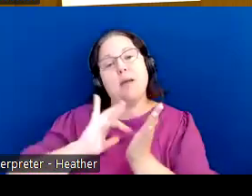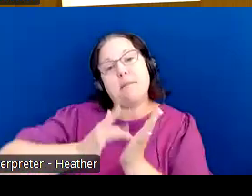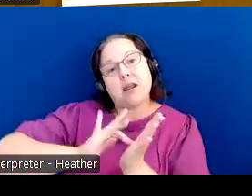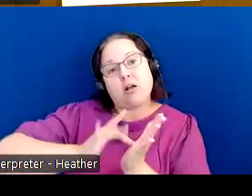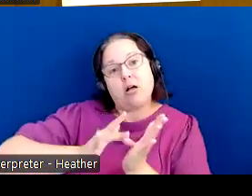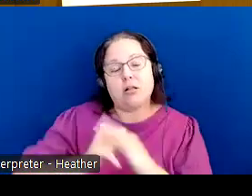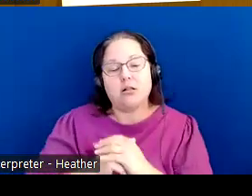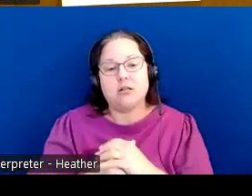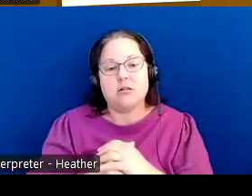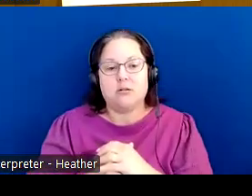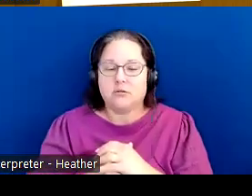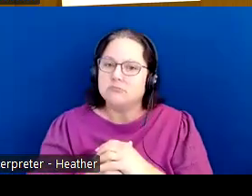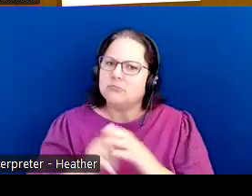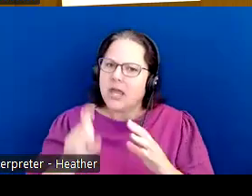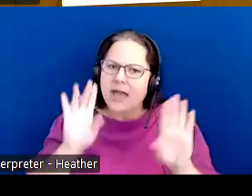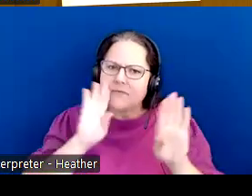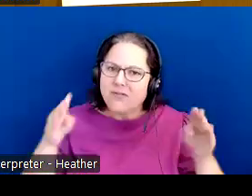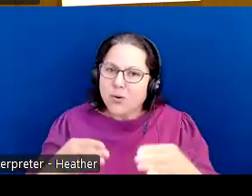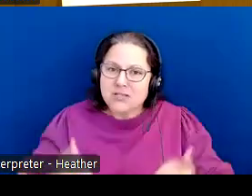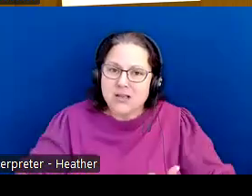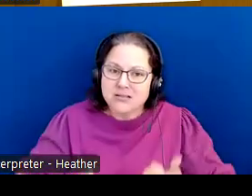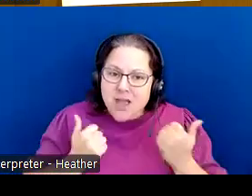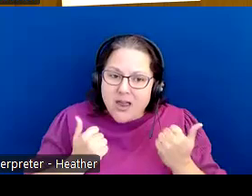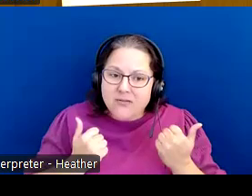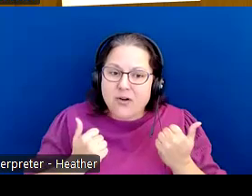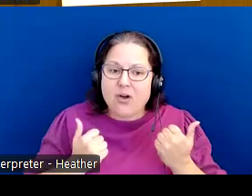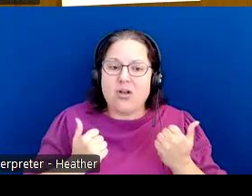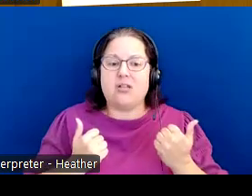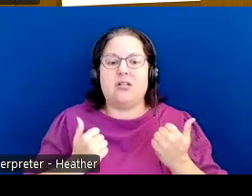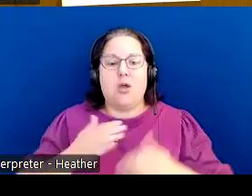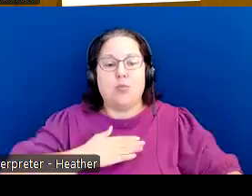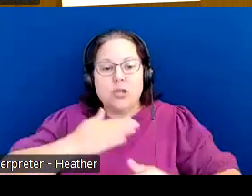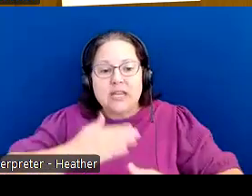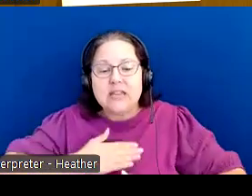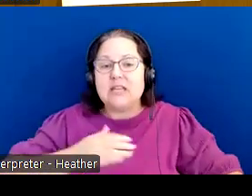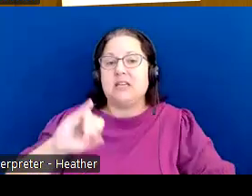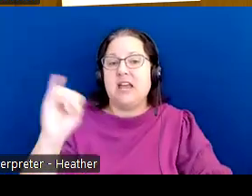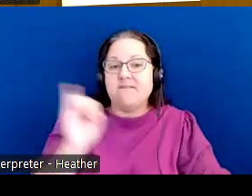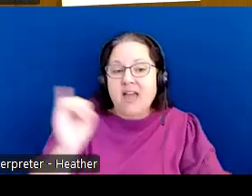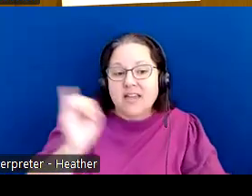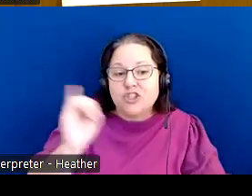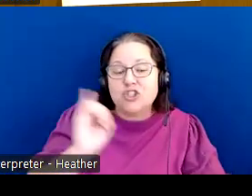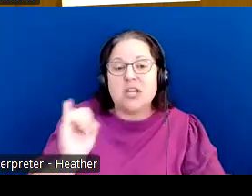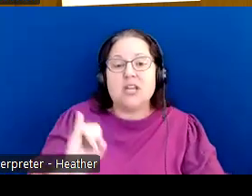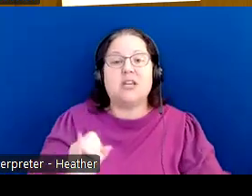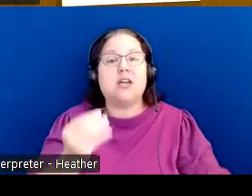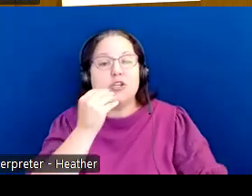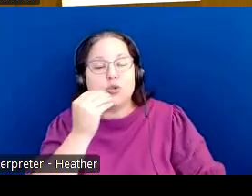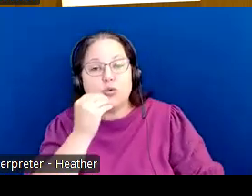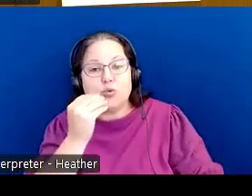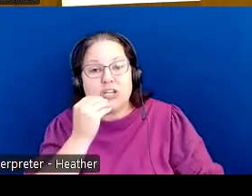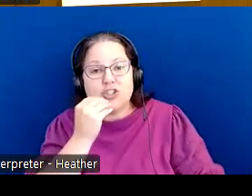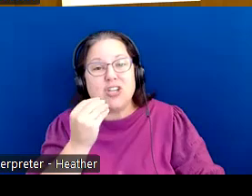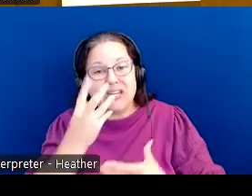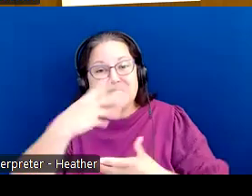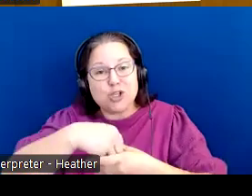where we needed to focus on survival and resuscitation, infection control, nutrition became a big